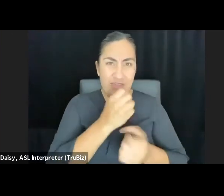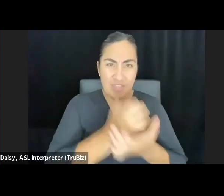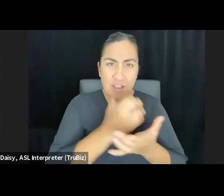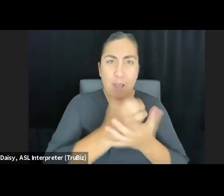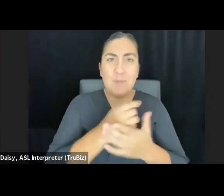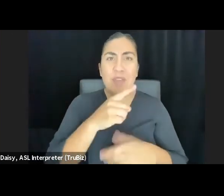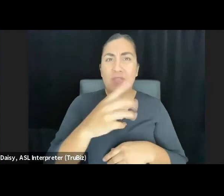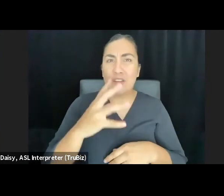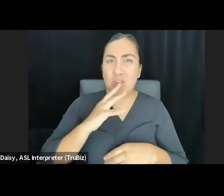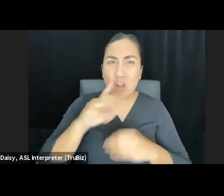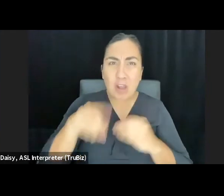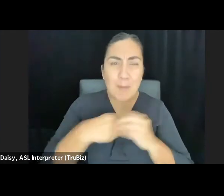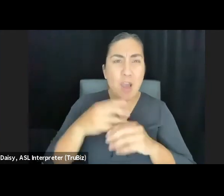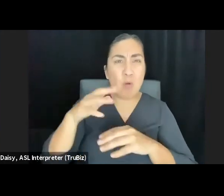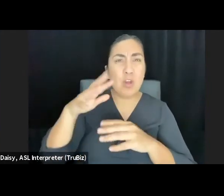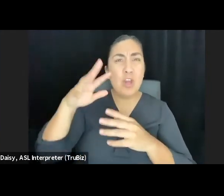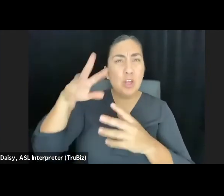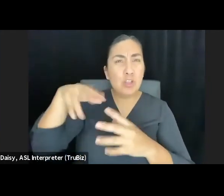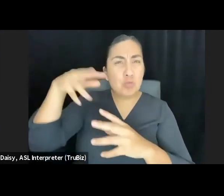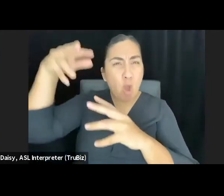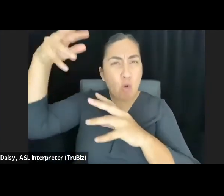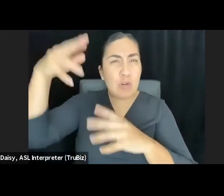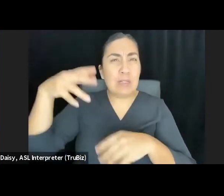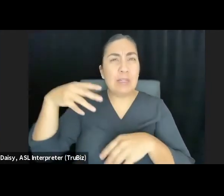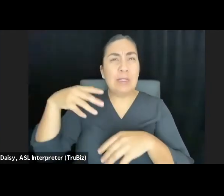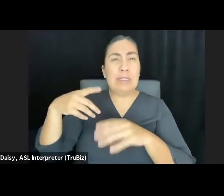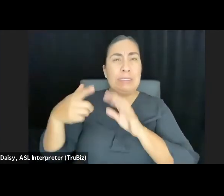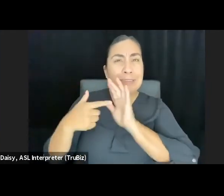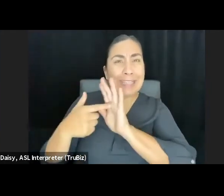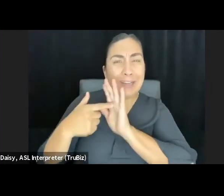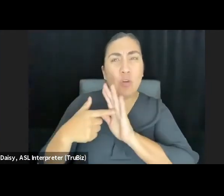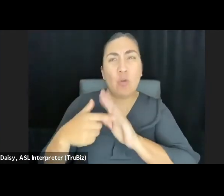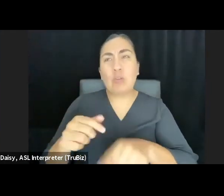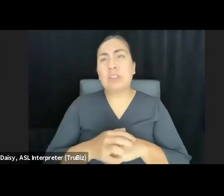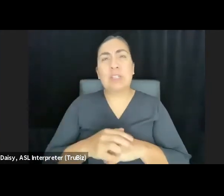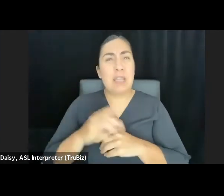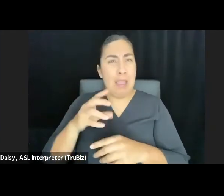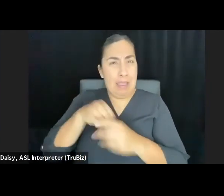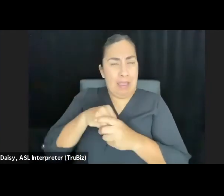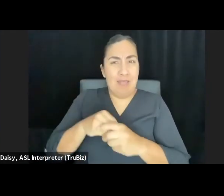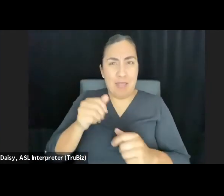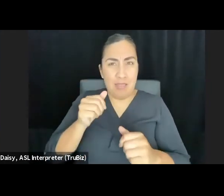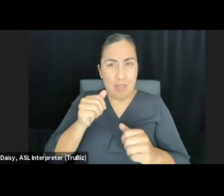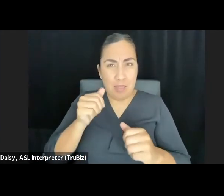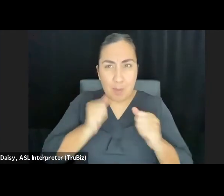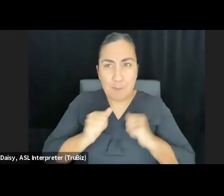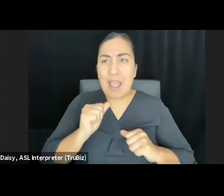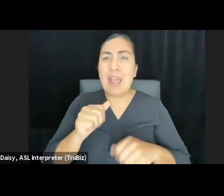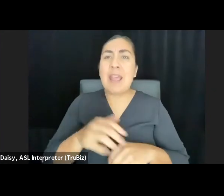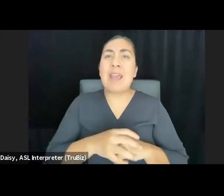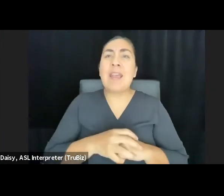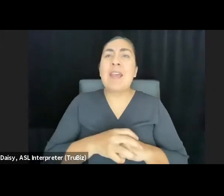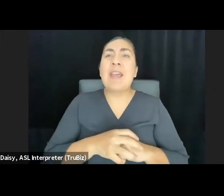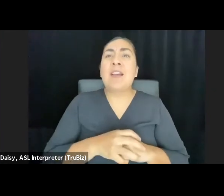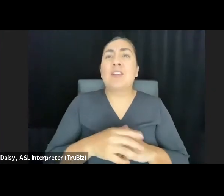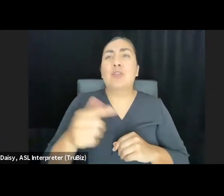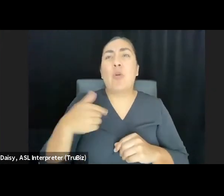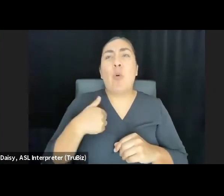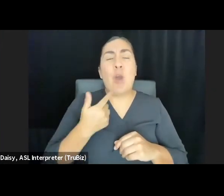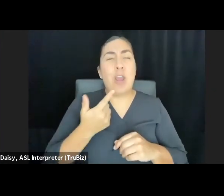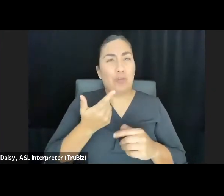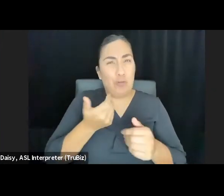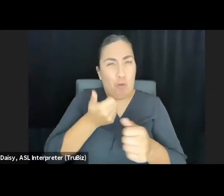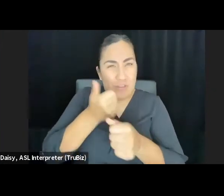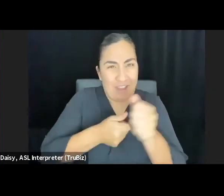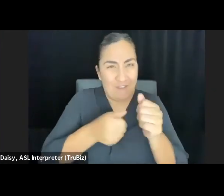I started going through every single line. I guess he knows every single line in the movie Smoke Signals. And he said, I got to